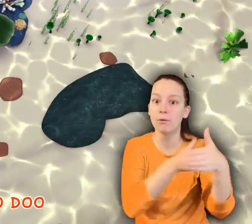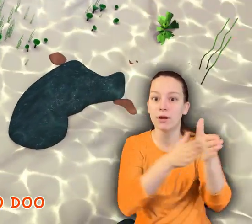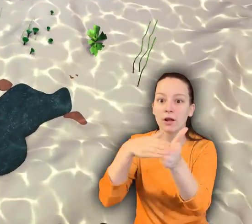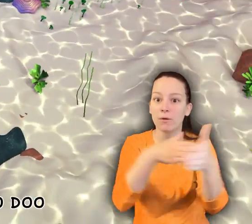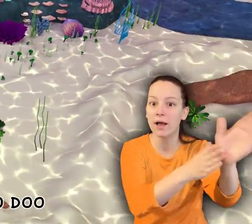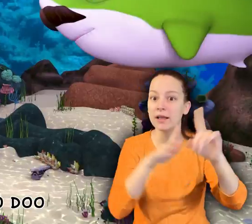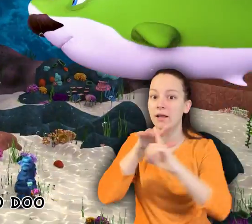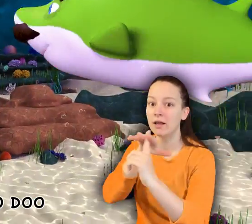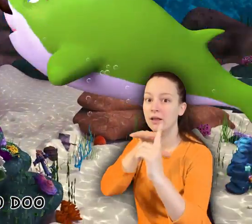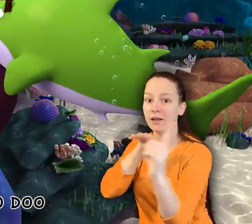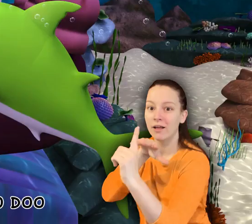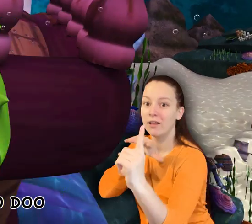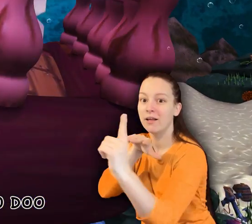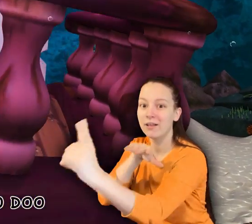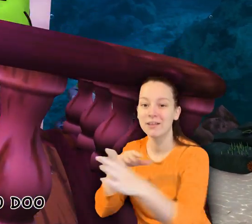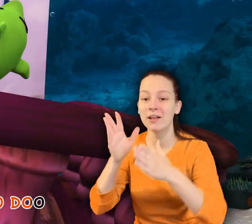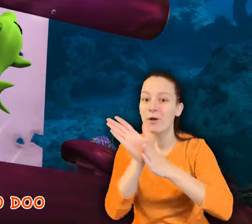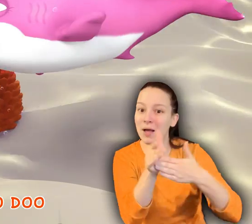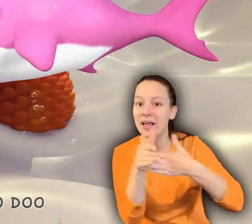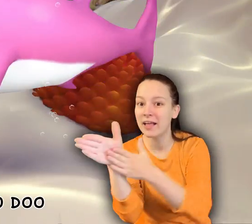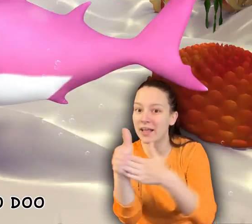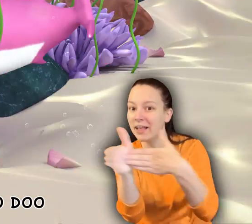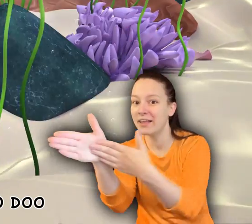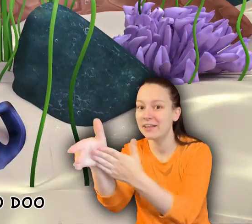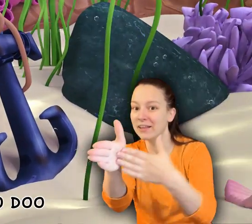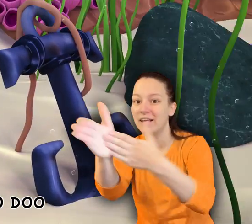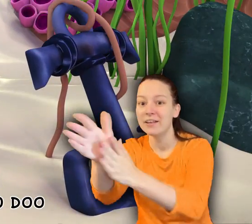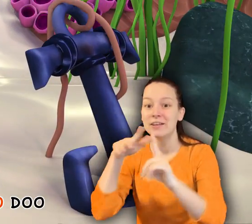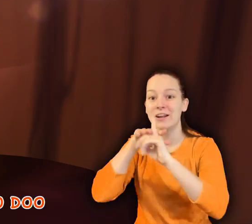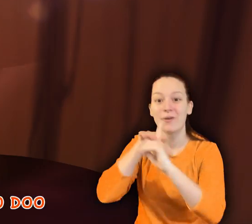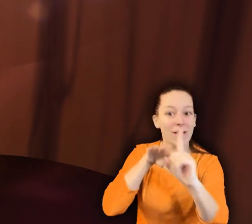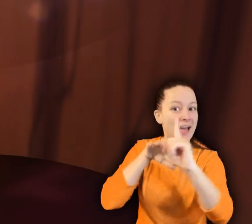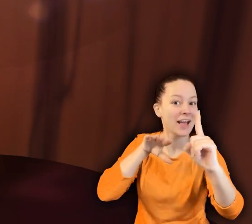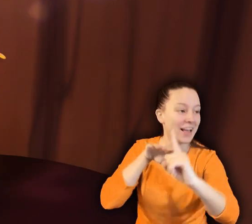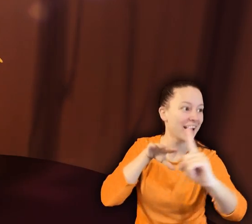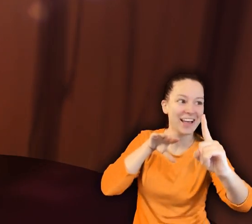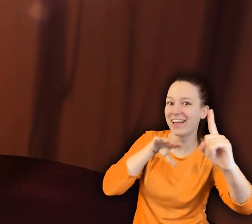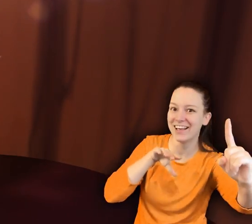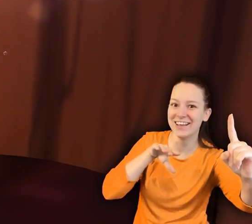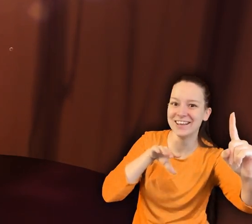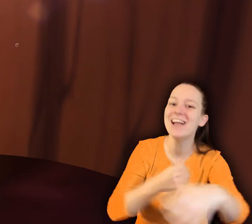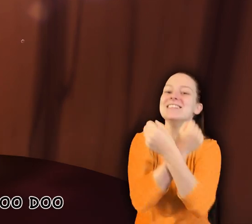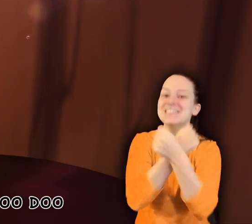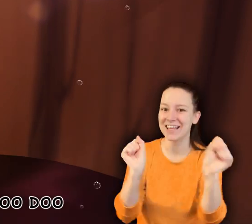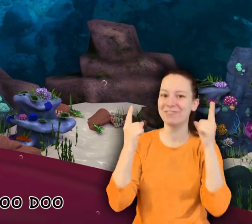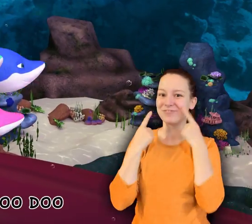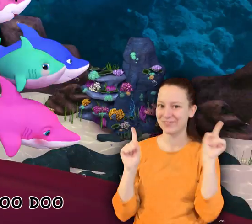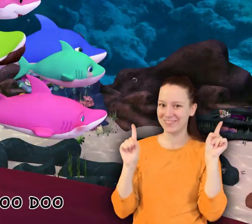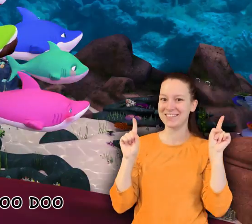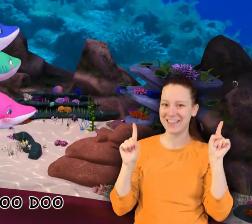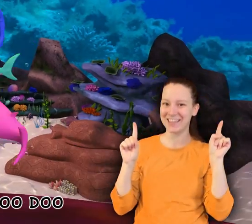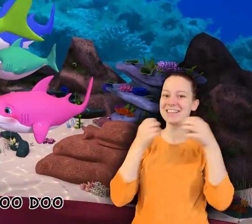away r run away do do do run away do do do do run away say